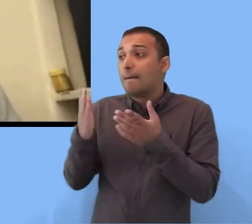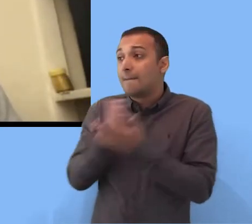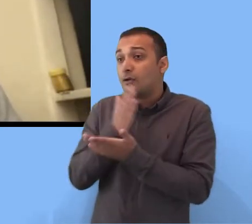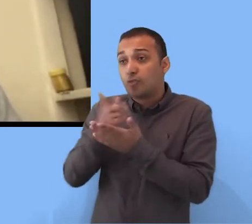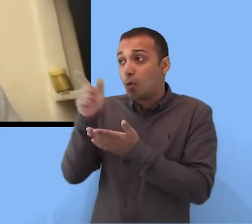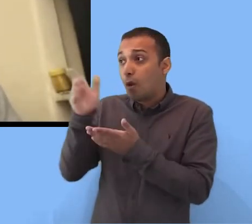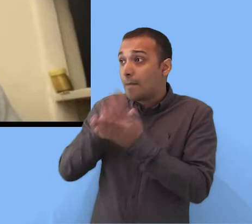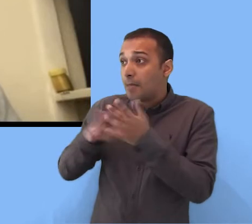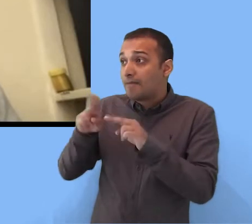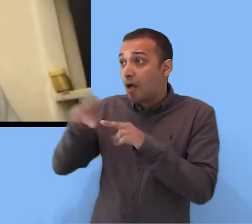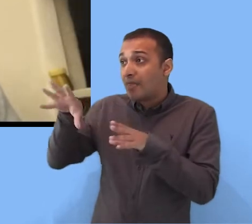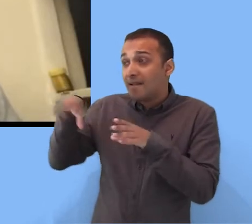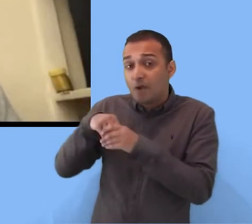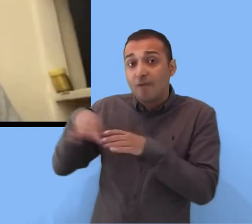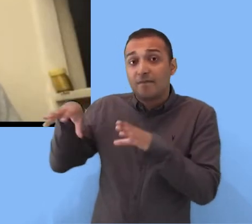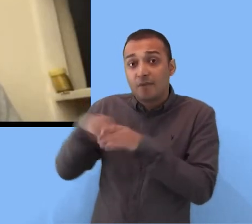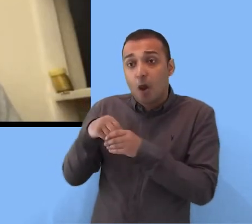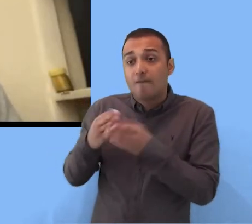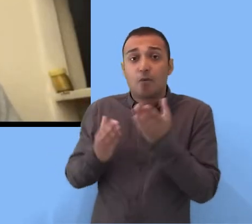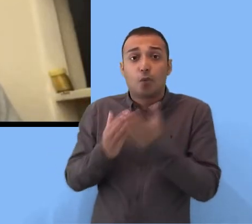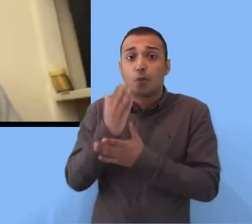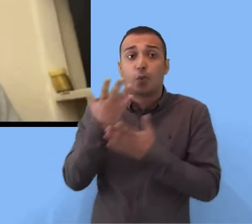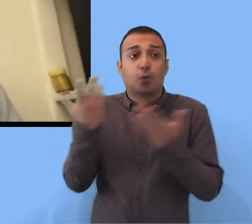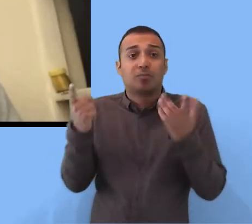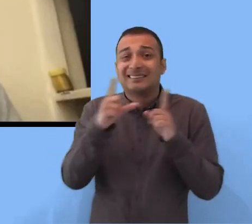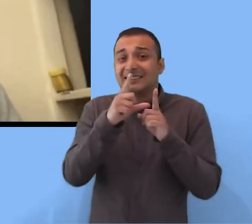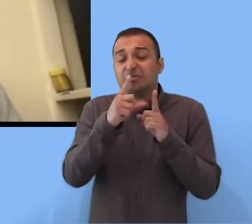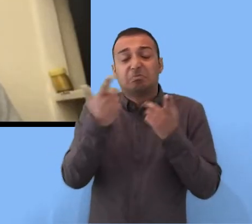mouth, Zoom, or use apps.